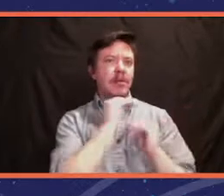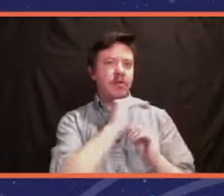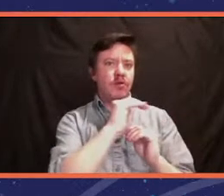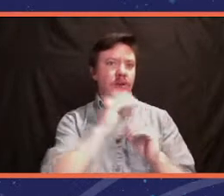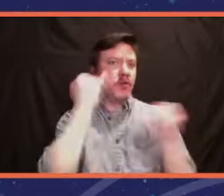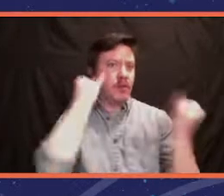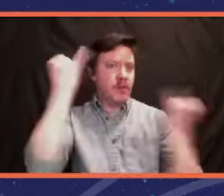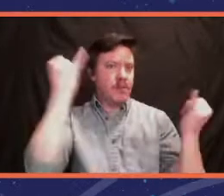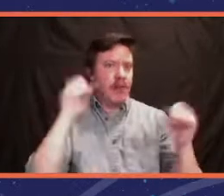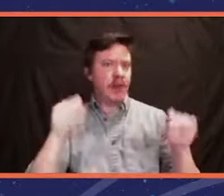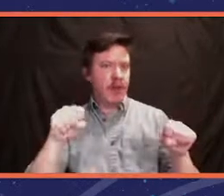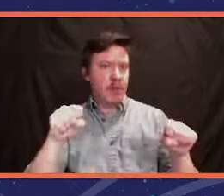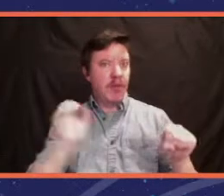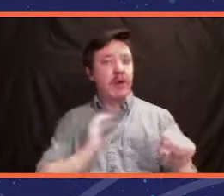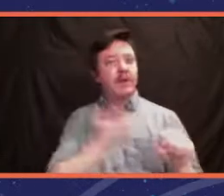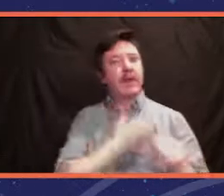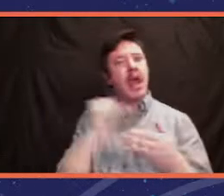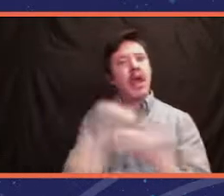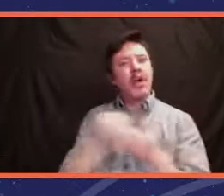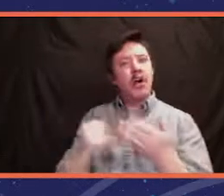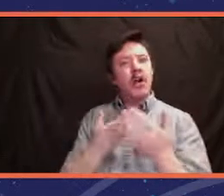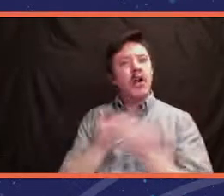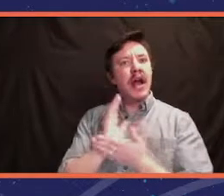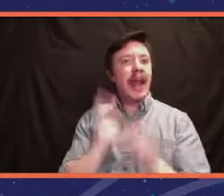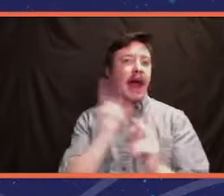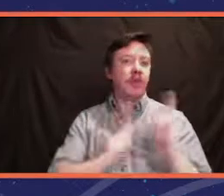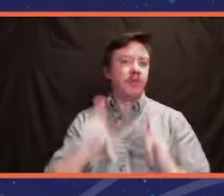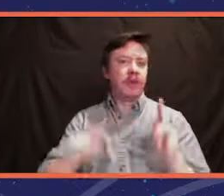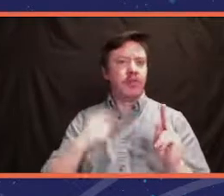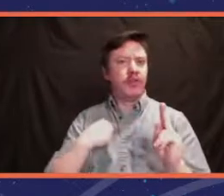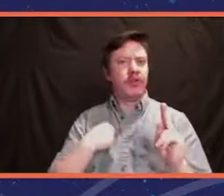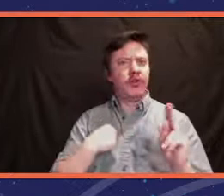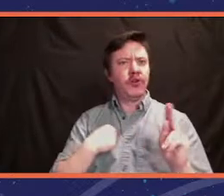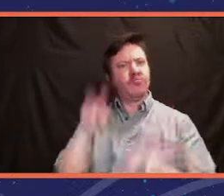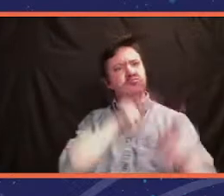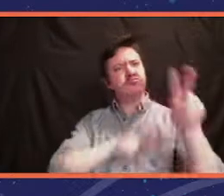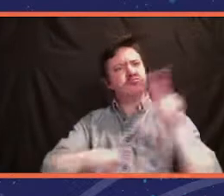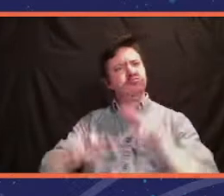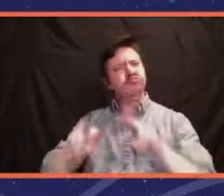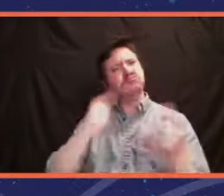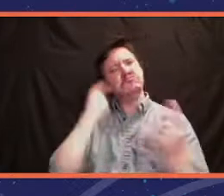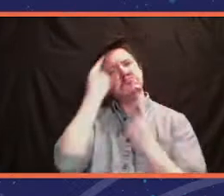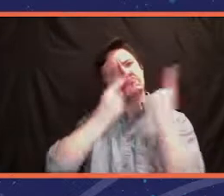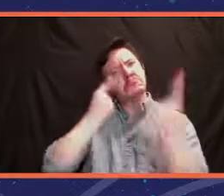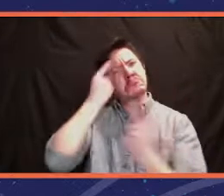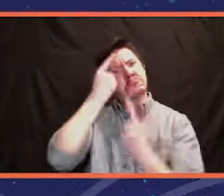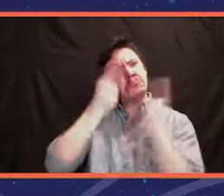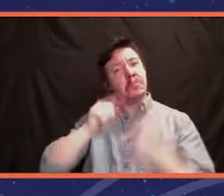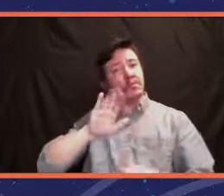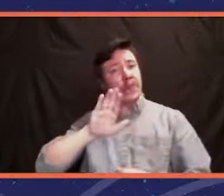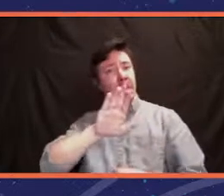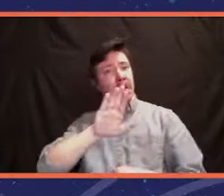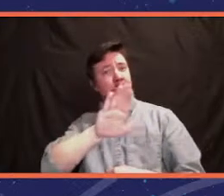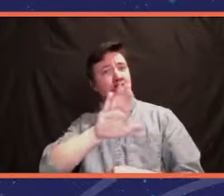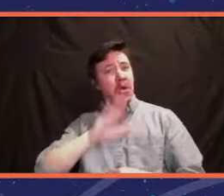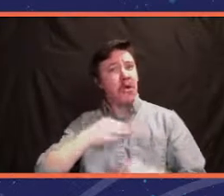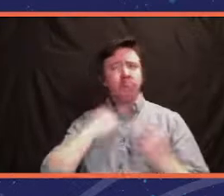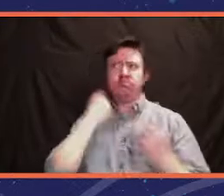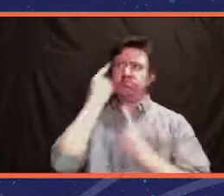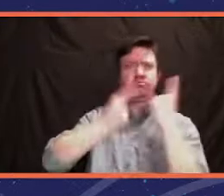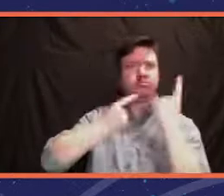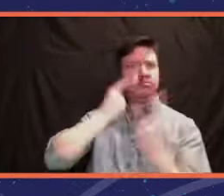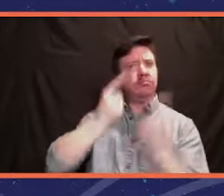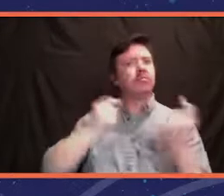art allows people to interpret it. And through their interpretations of these pieces, they can create new possibilities that might not exist